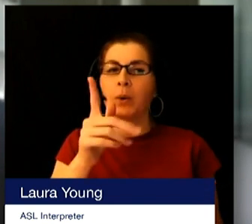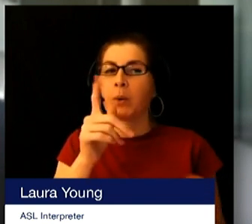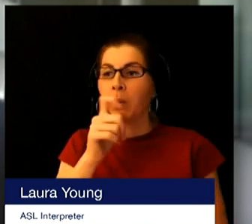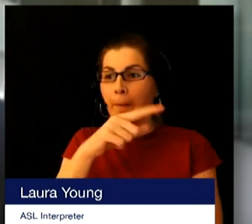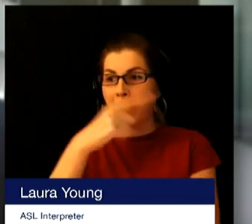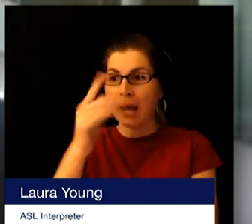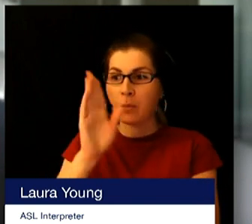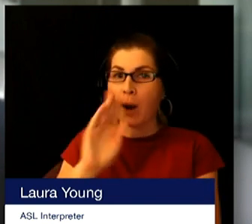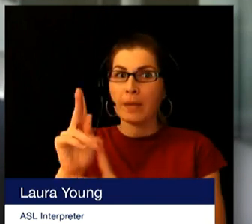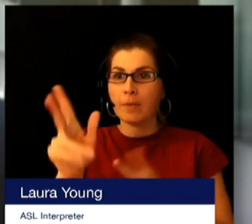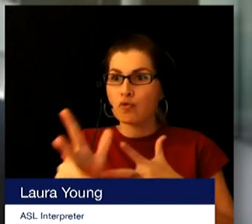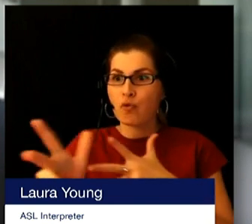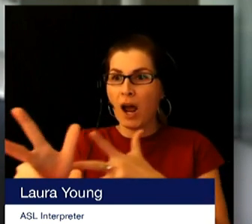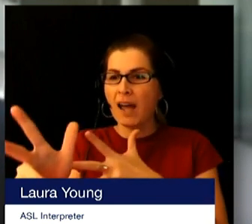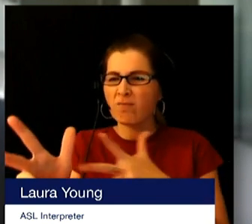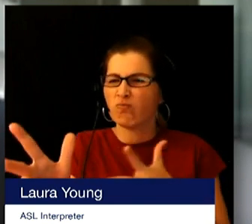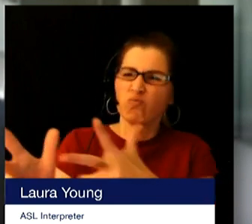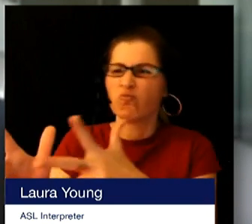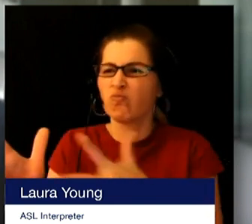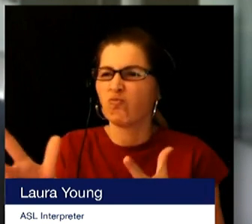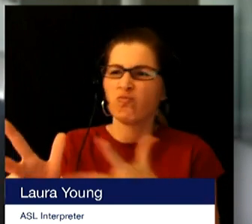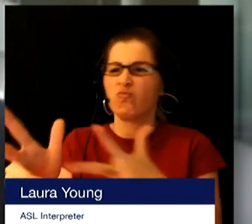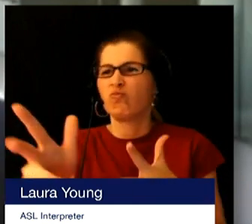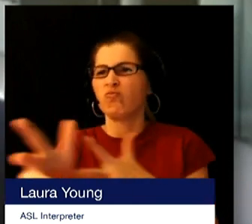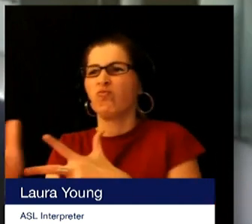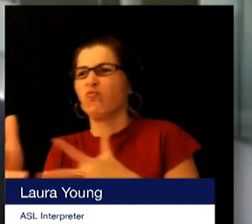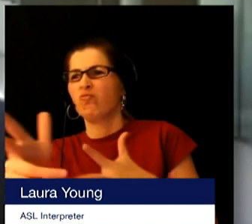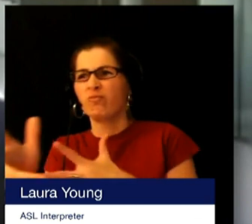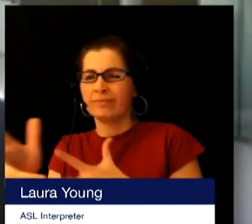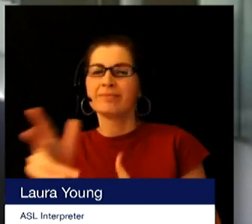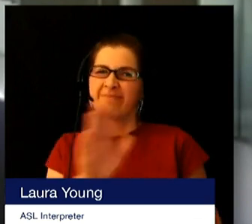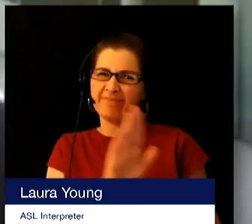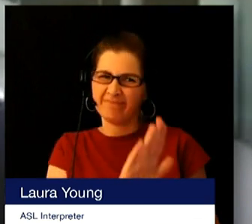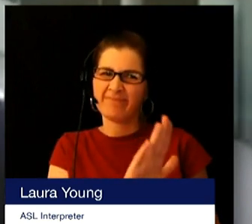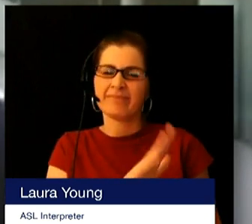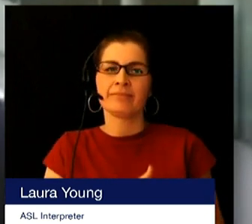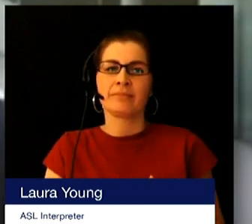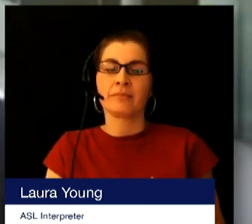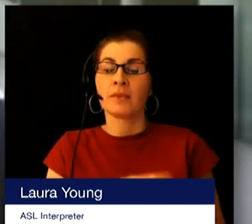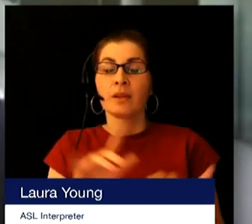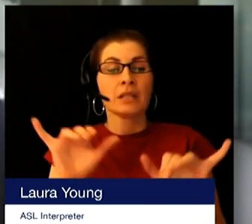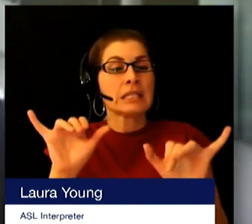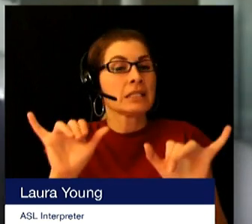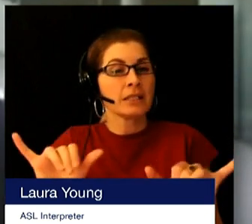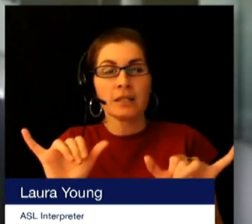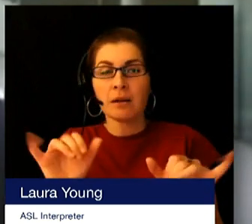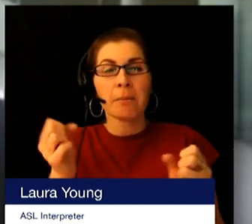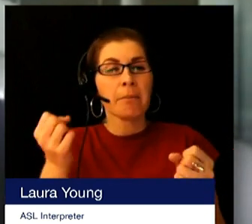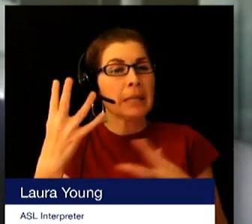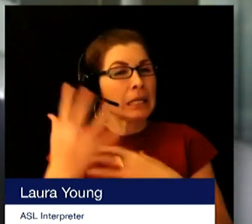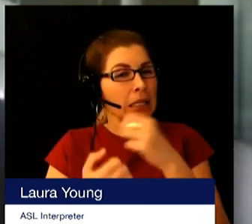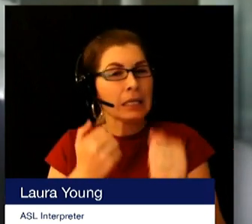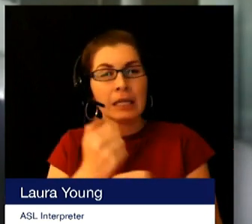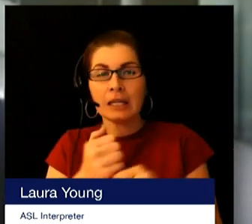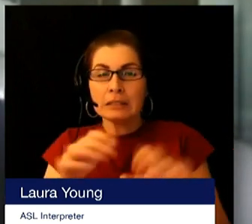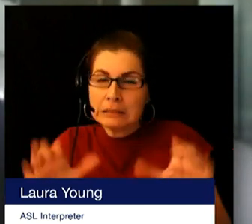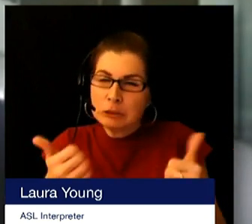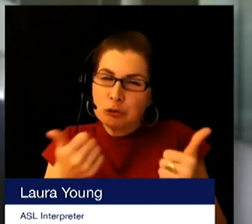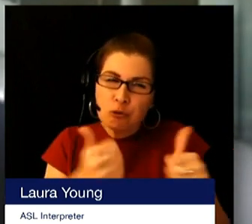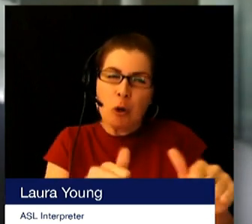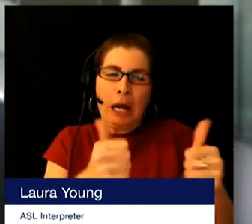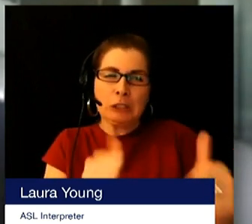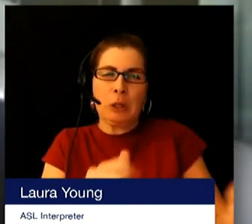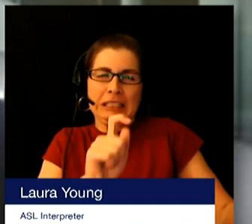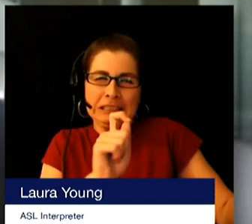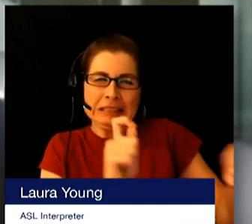black or brown drivers. And despite years of efforts to change that practice, to change